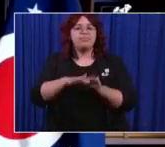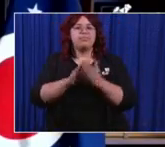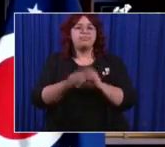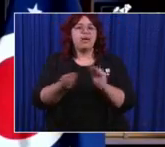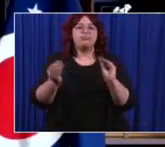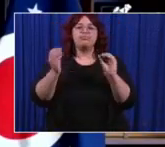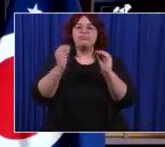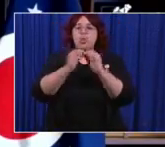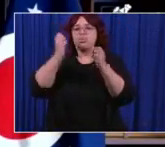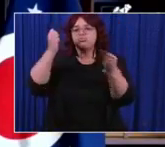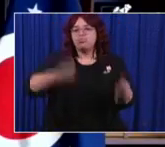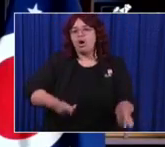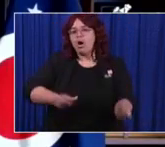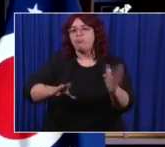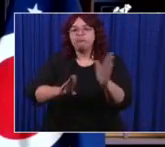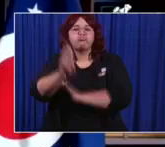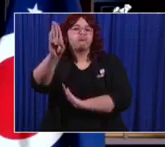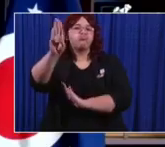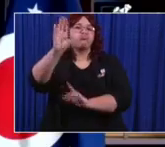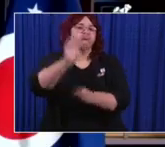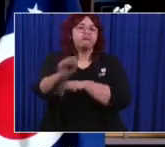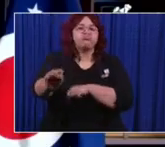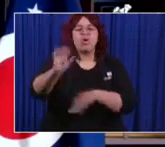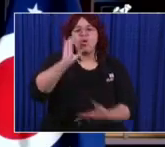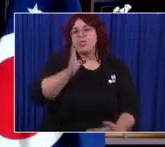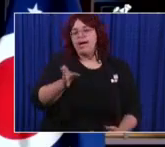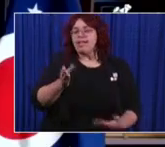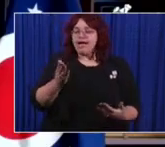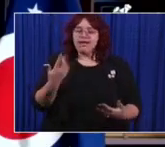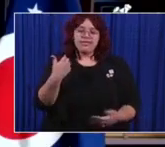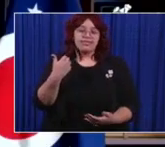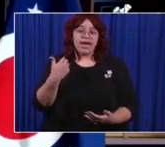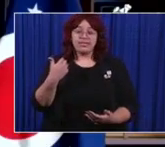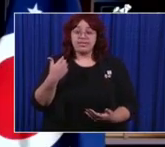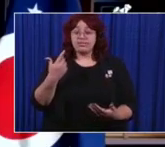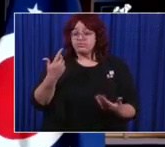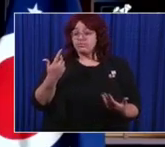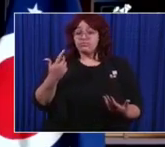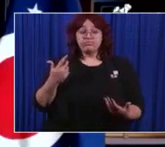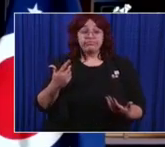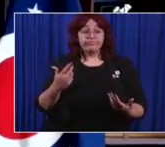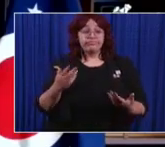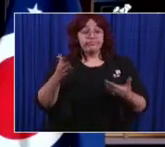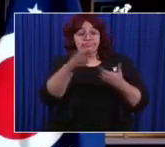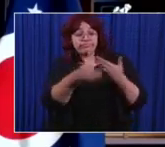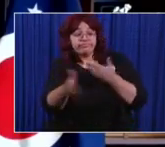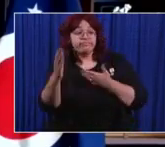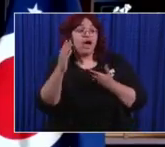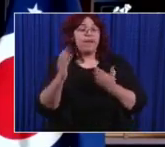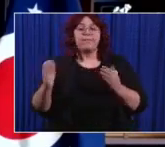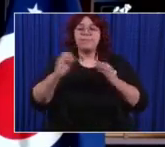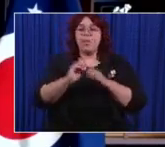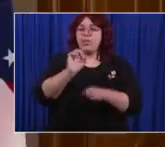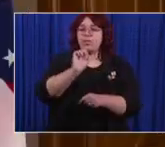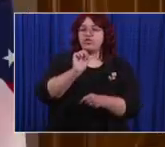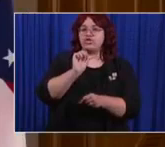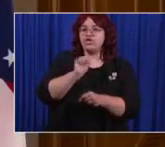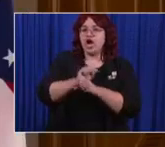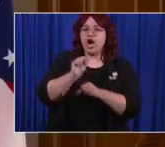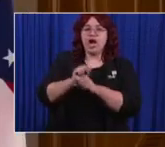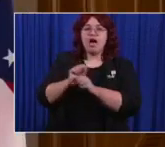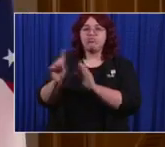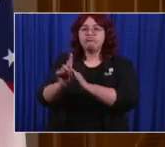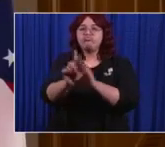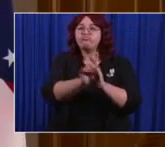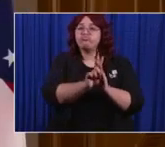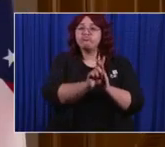than it is already, and continue to grow opportunities for people across the state. Thanks, Governor.